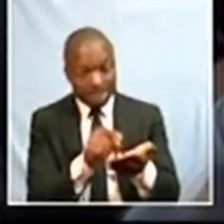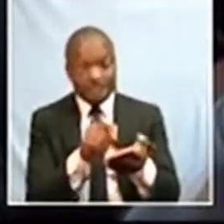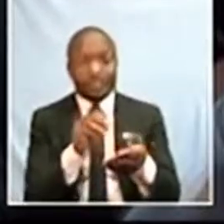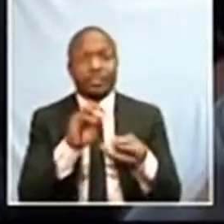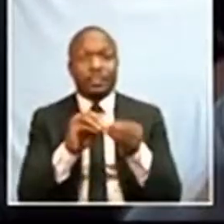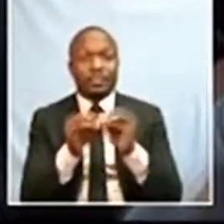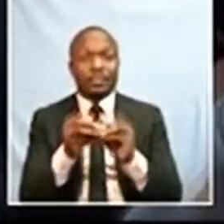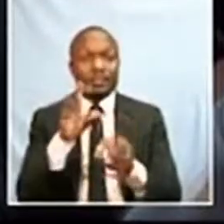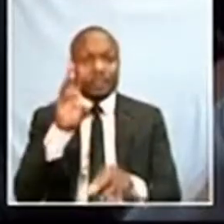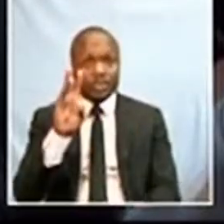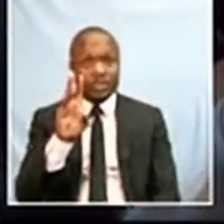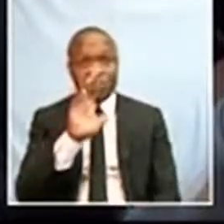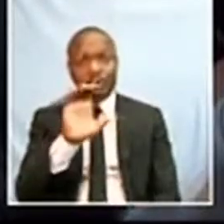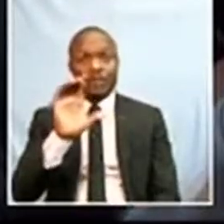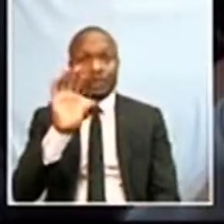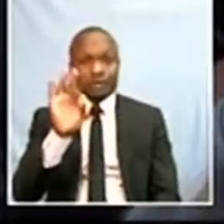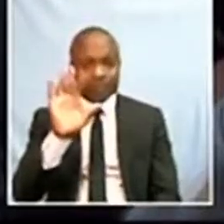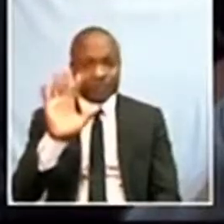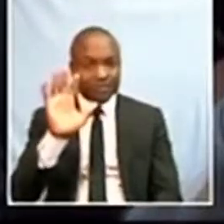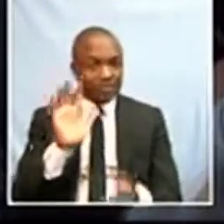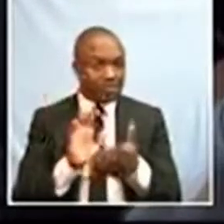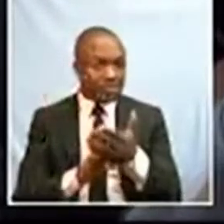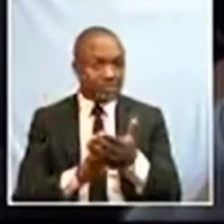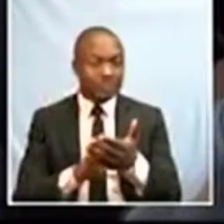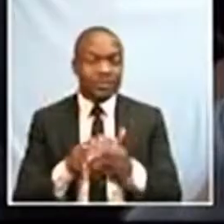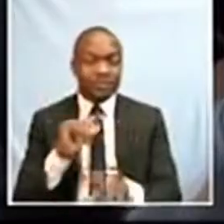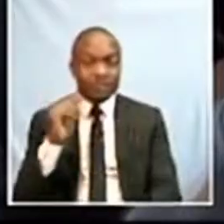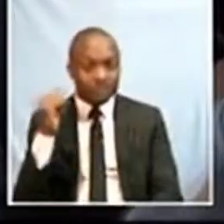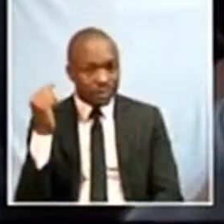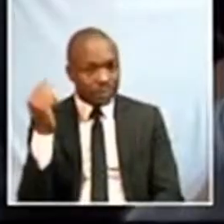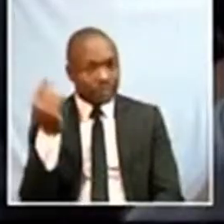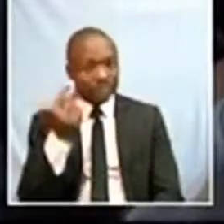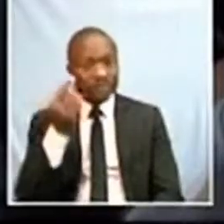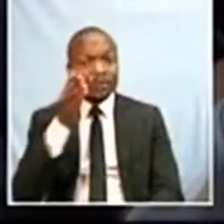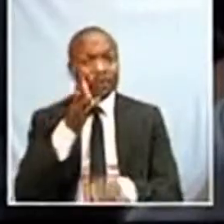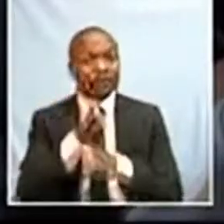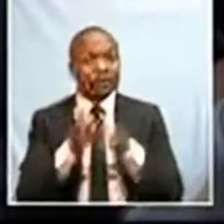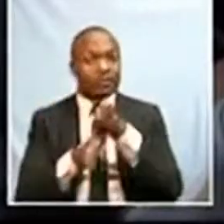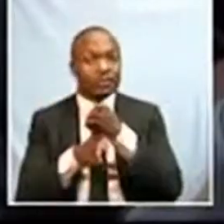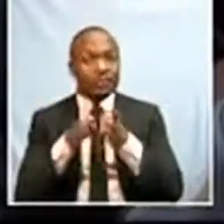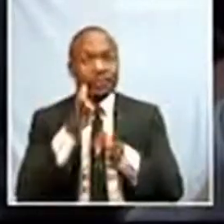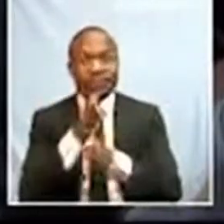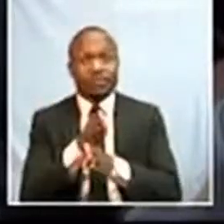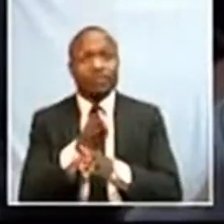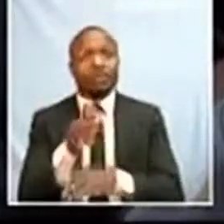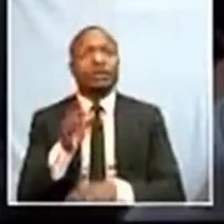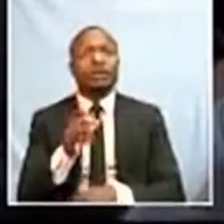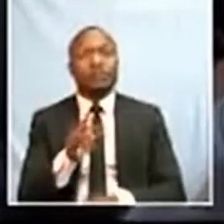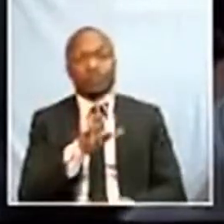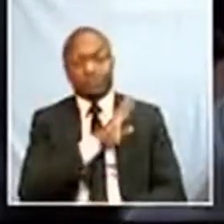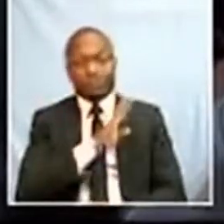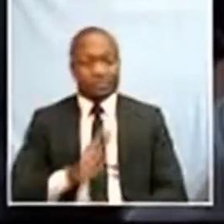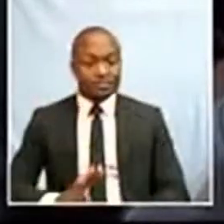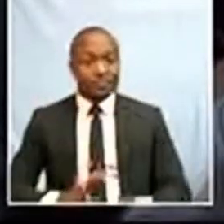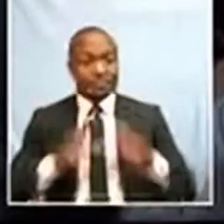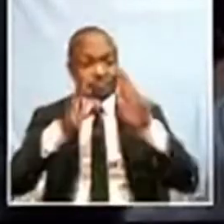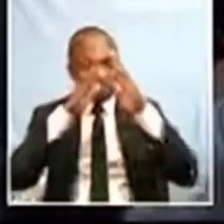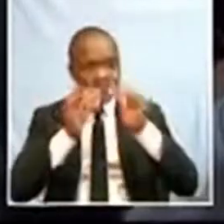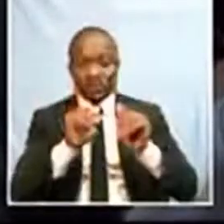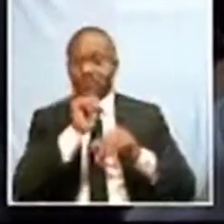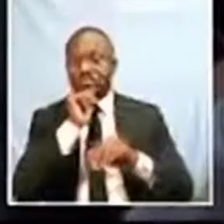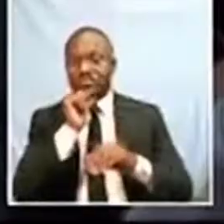amount, 695,000, is only for construction of dormitory block, only, not